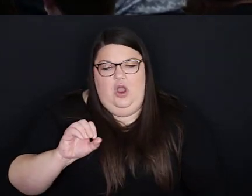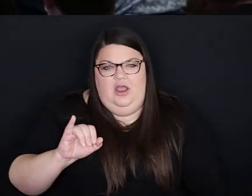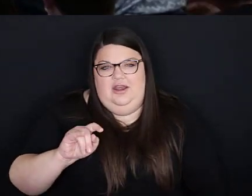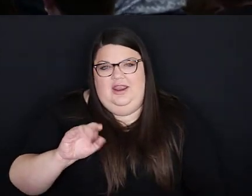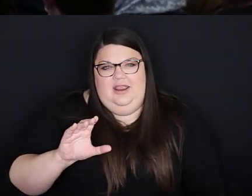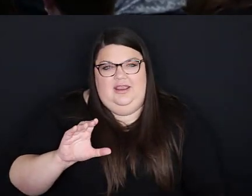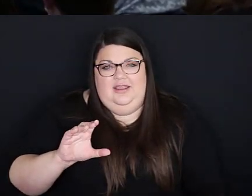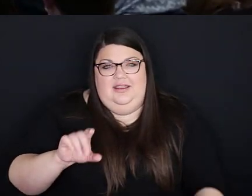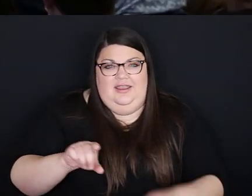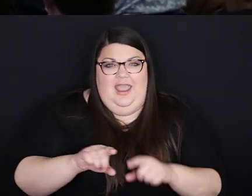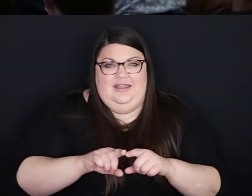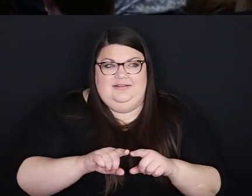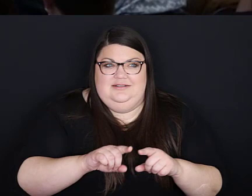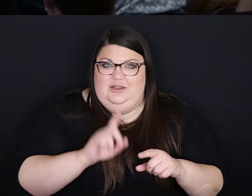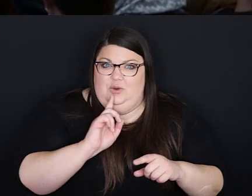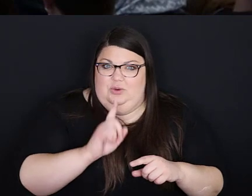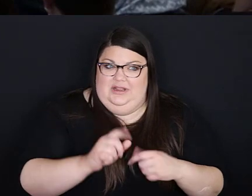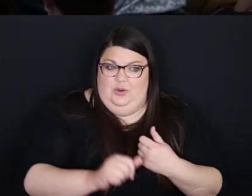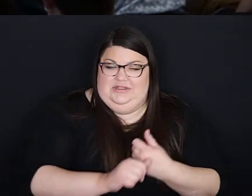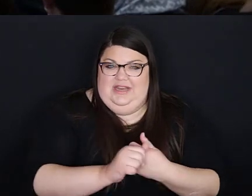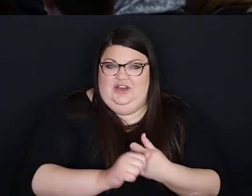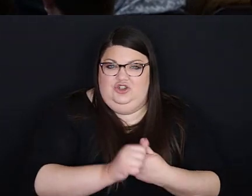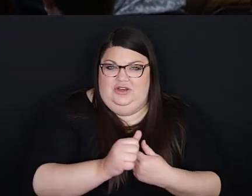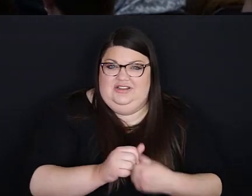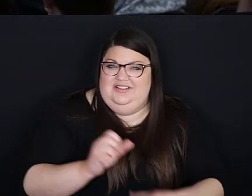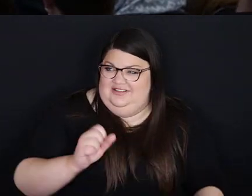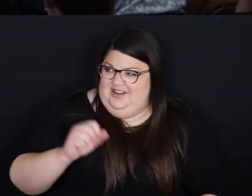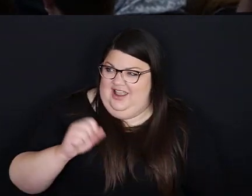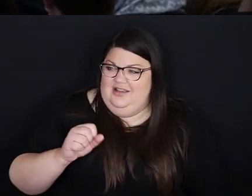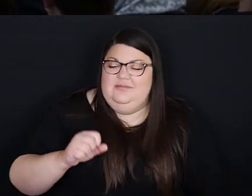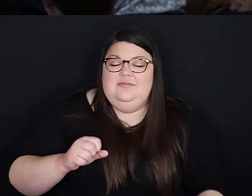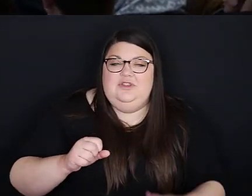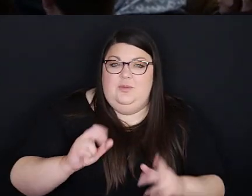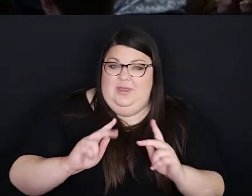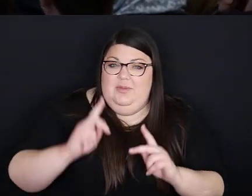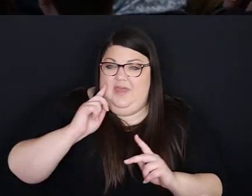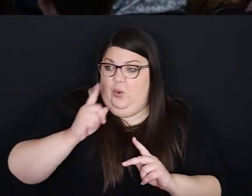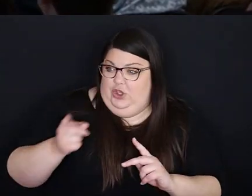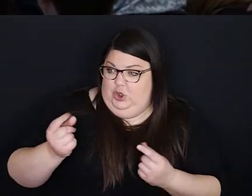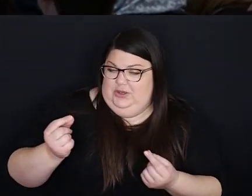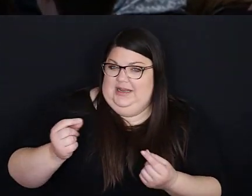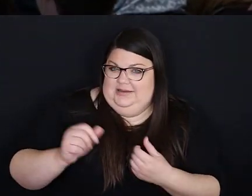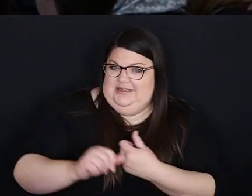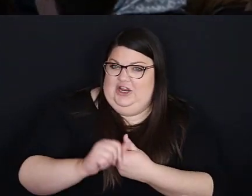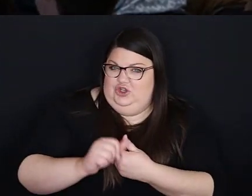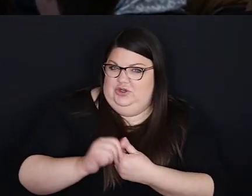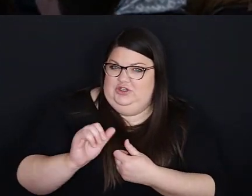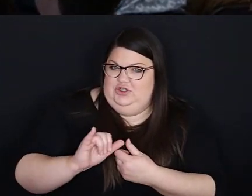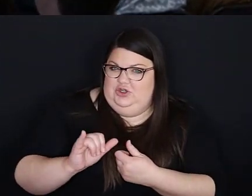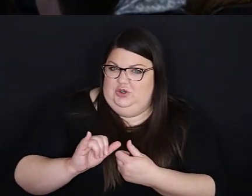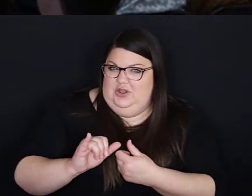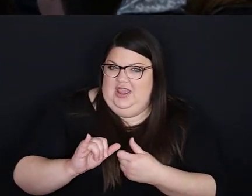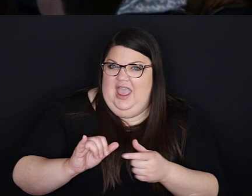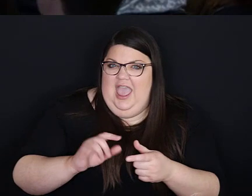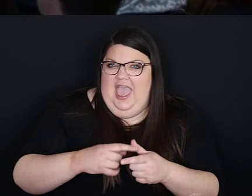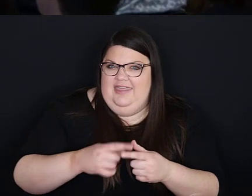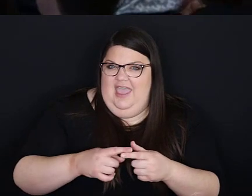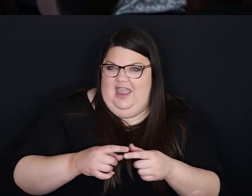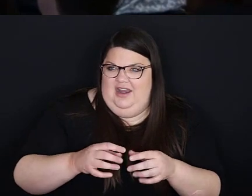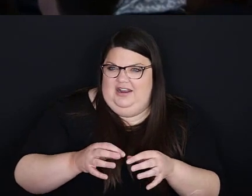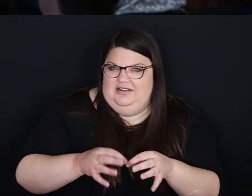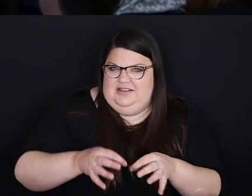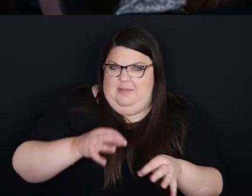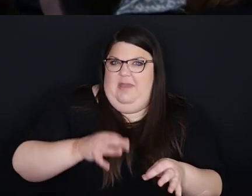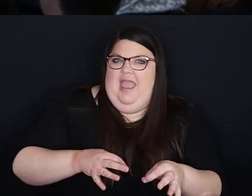as dangerous, though. Dangerous. Yeah. And a lot of people thought that what you did was dangerous, and that it set back feminism 20